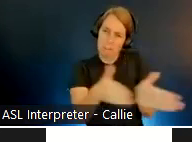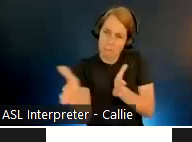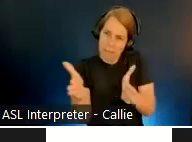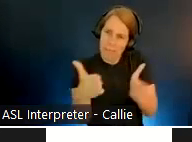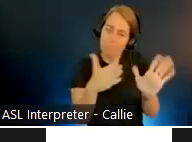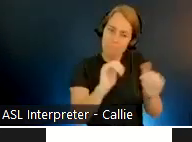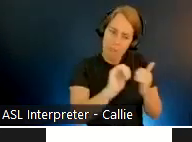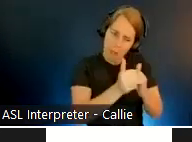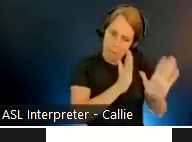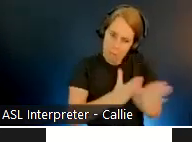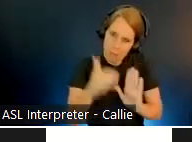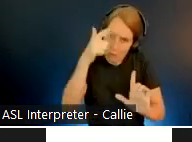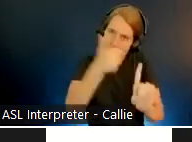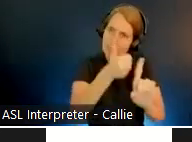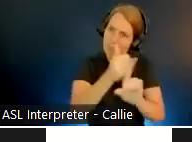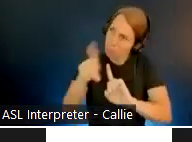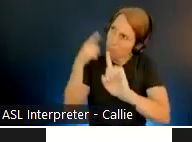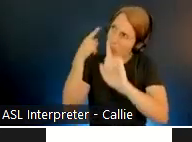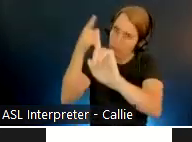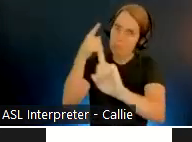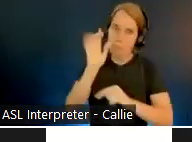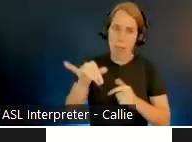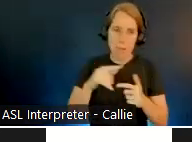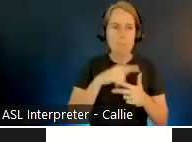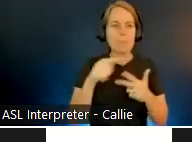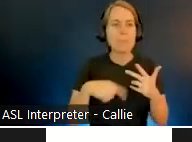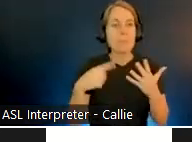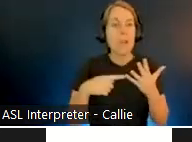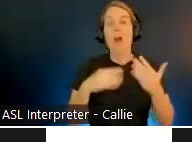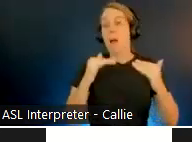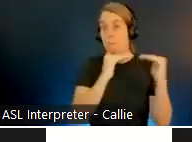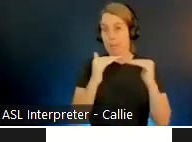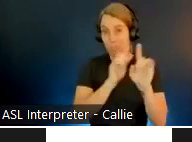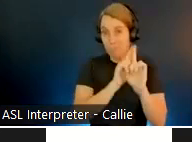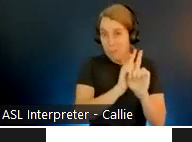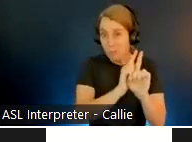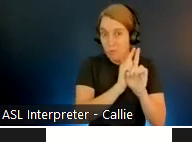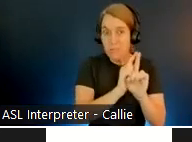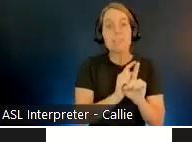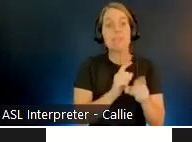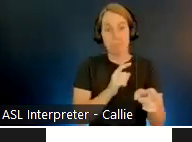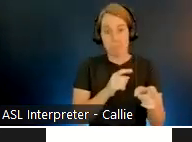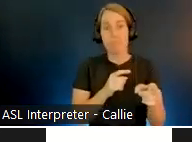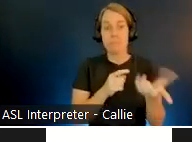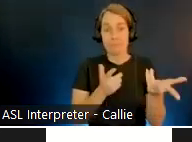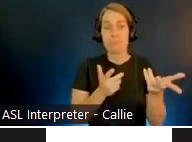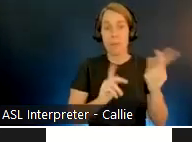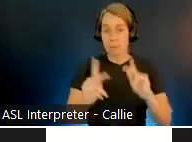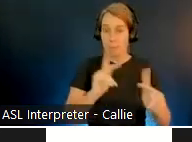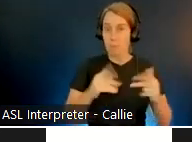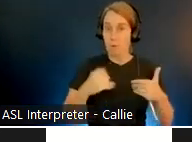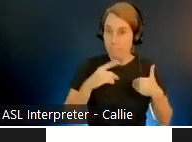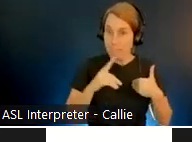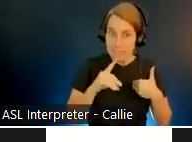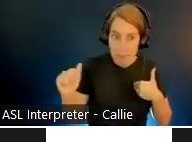along with self-advocacy instructions, one of the most important types of self-advocacy, is speaking up when you